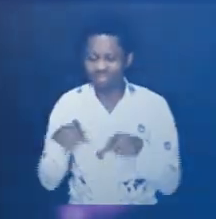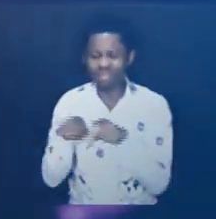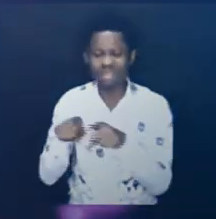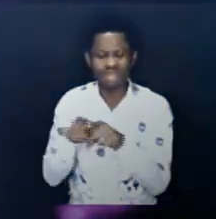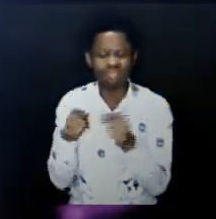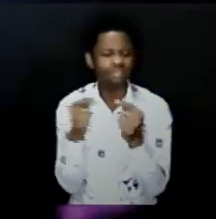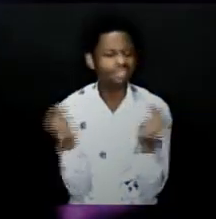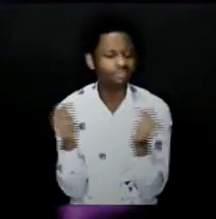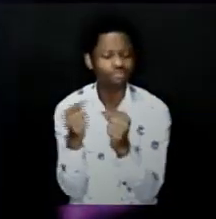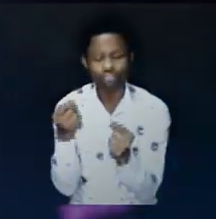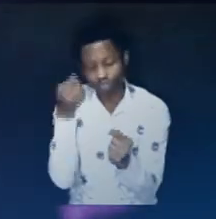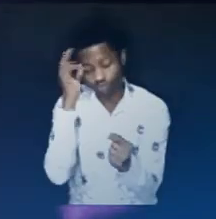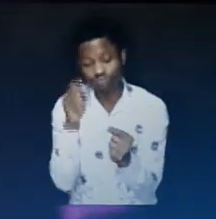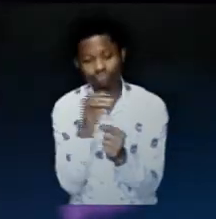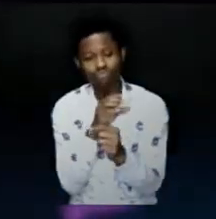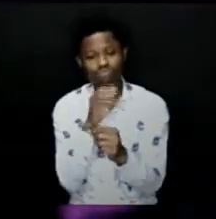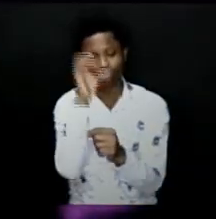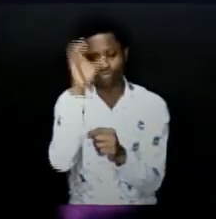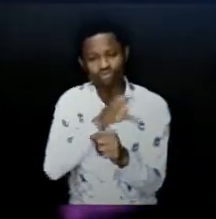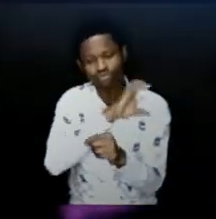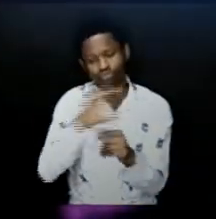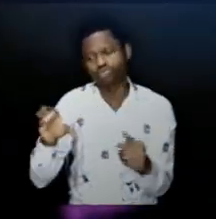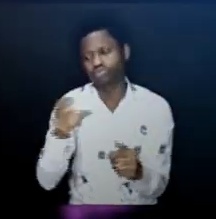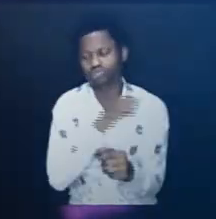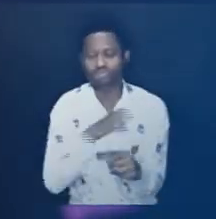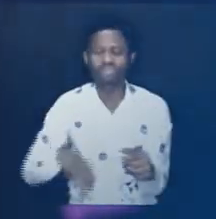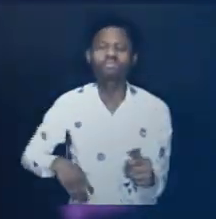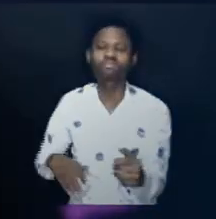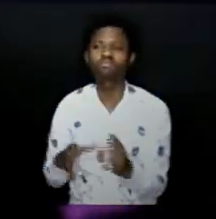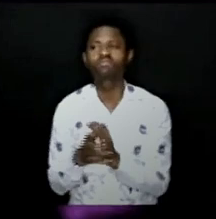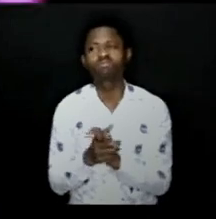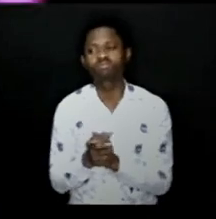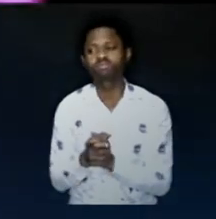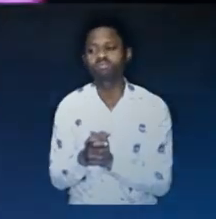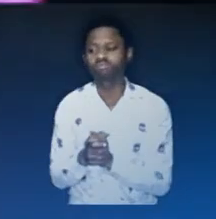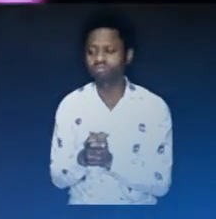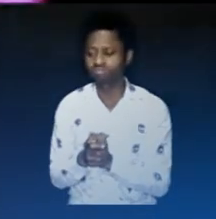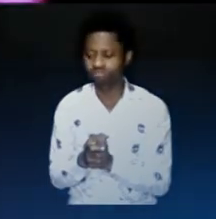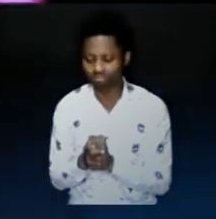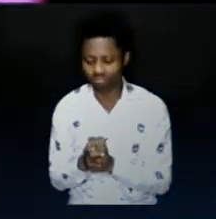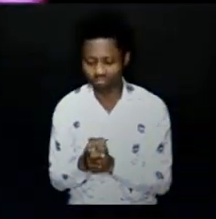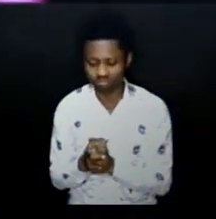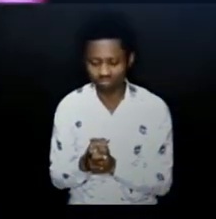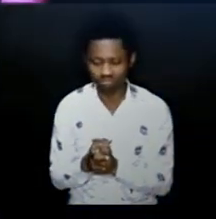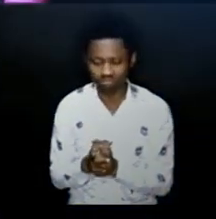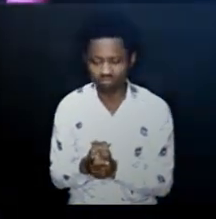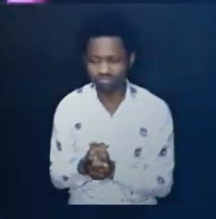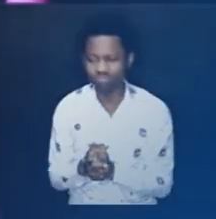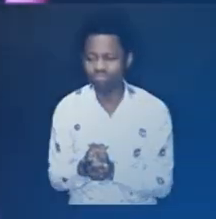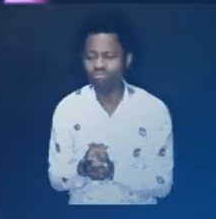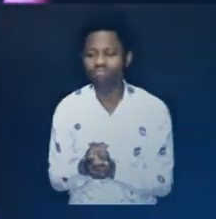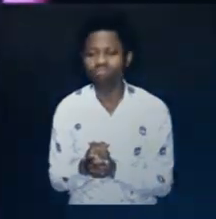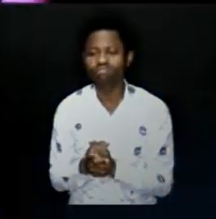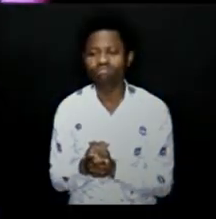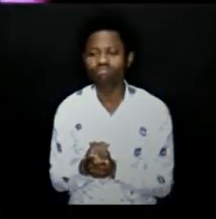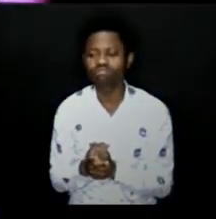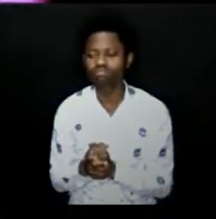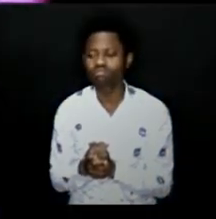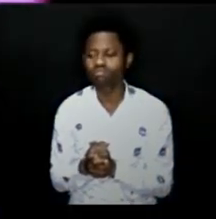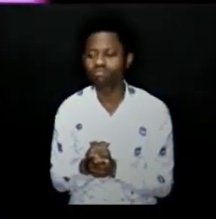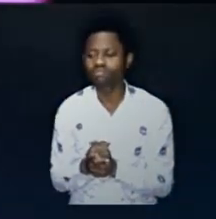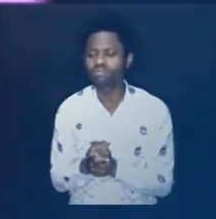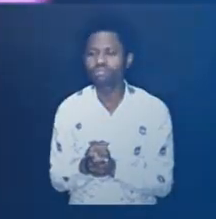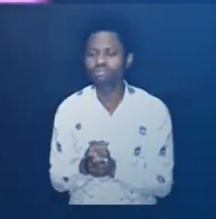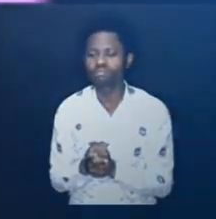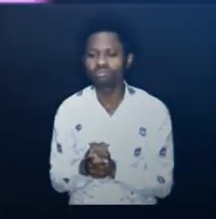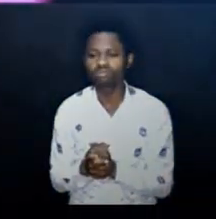cross of Christ. Na nipa bebrea wowo ho a menya mo wo ho ansem nkan no na afei